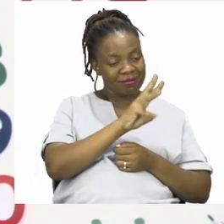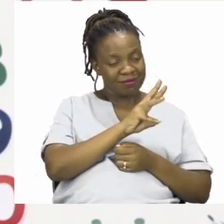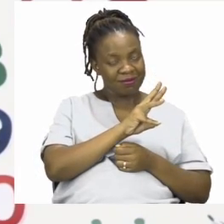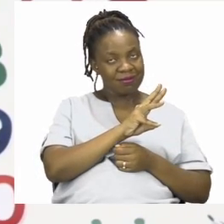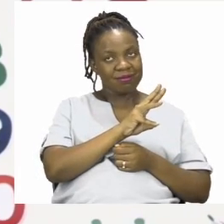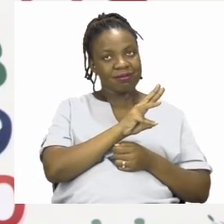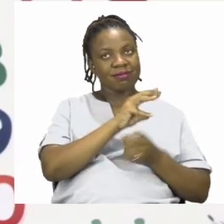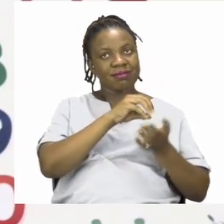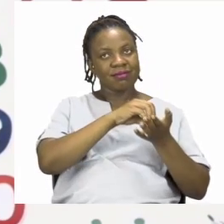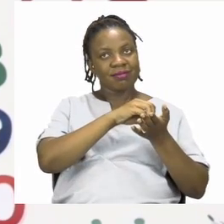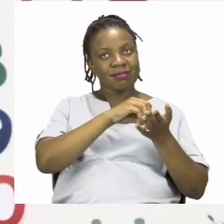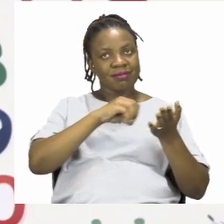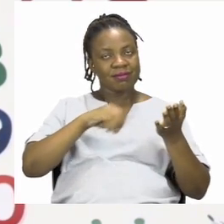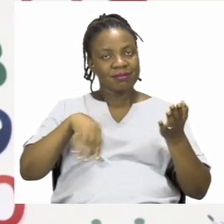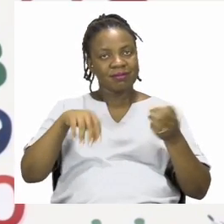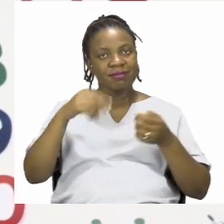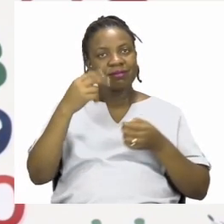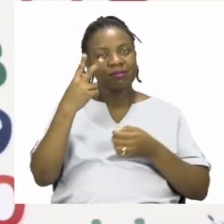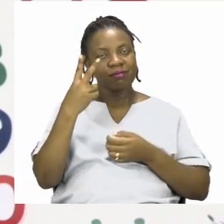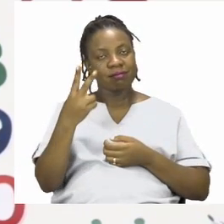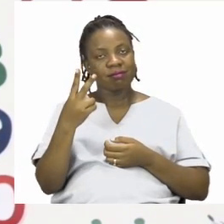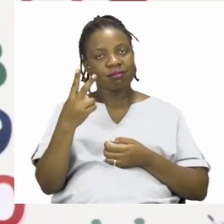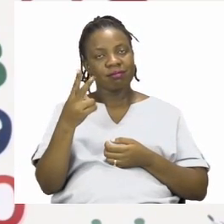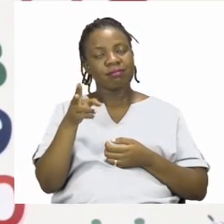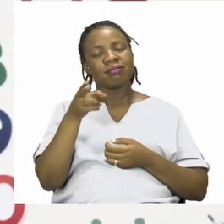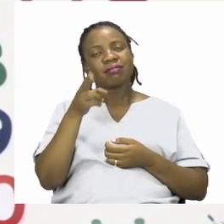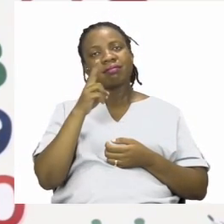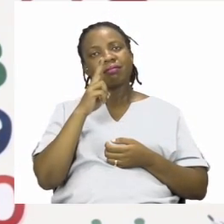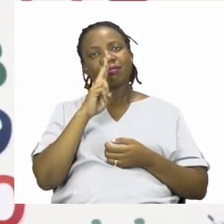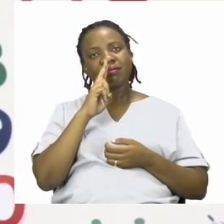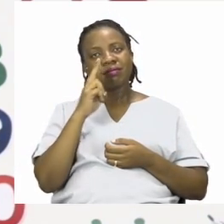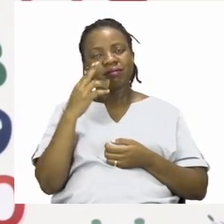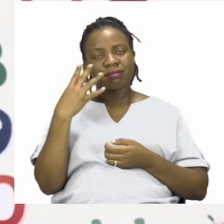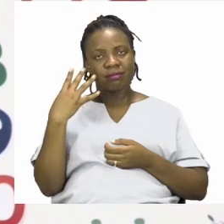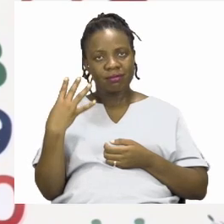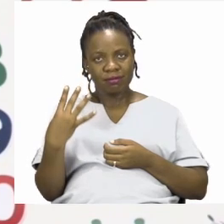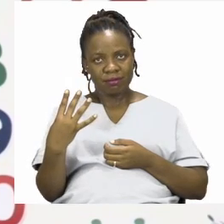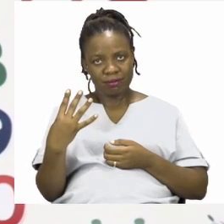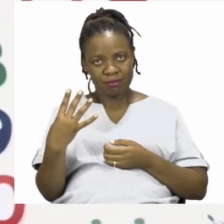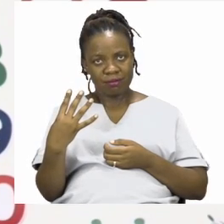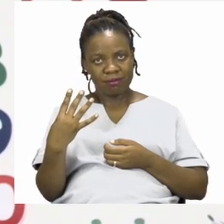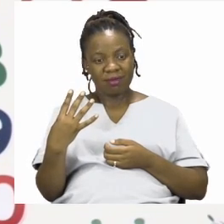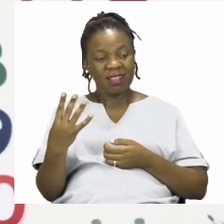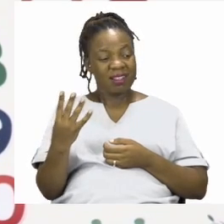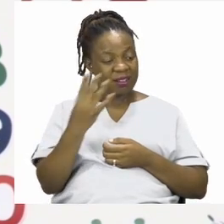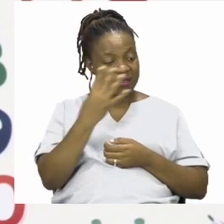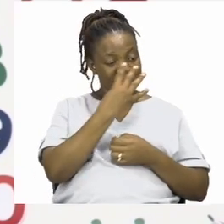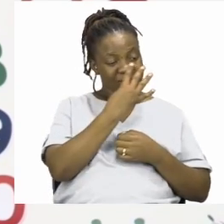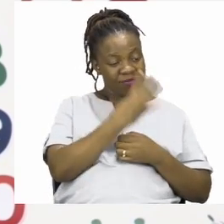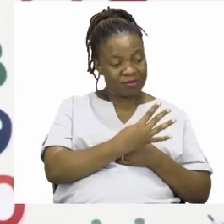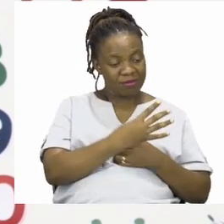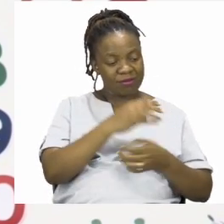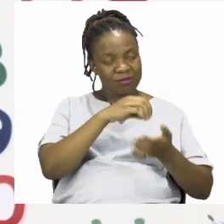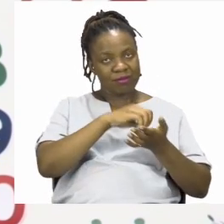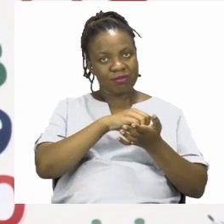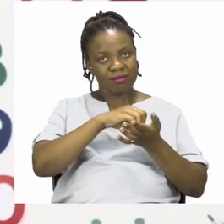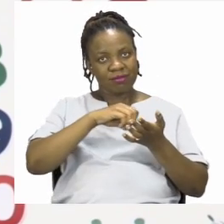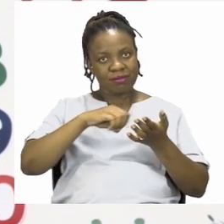say 6 minus 2 is equal to 4. And